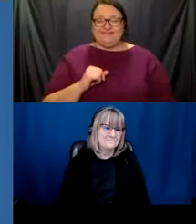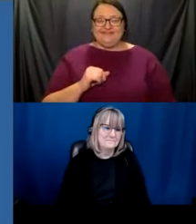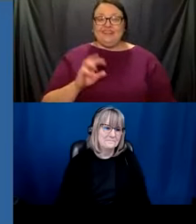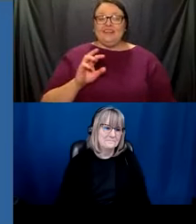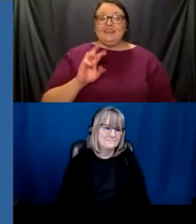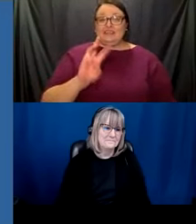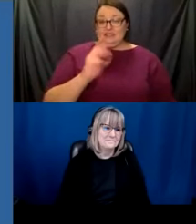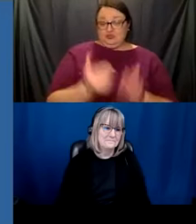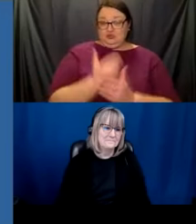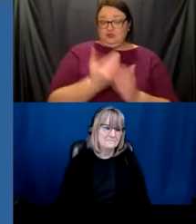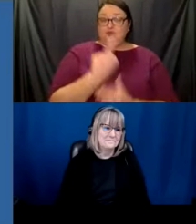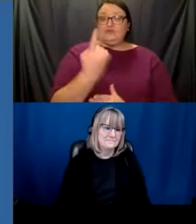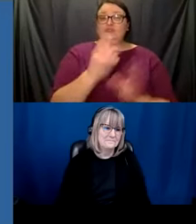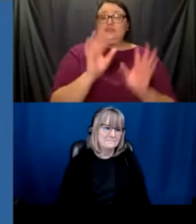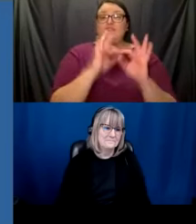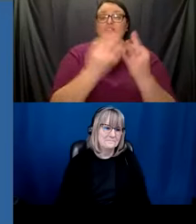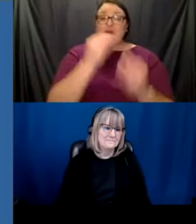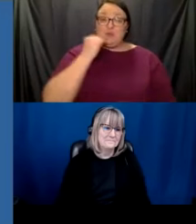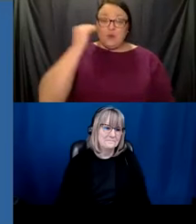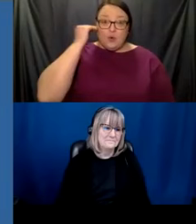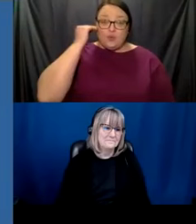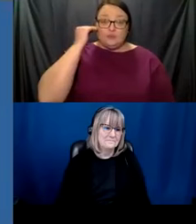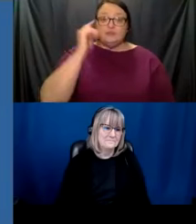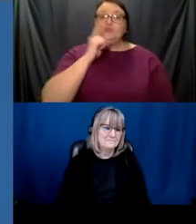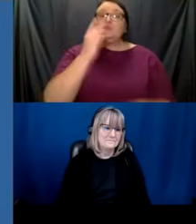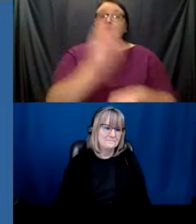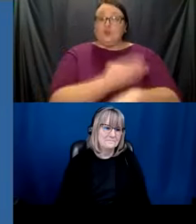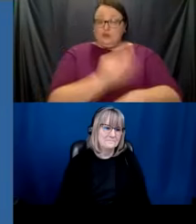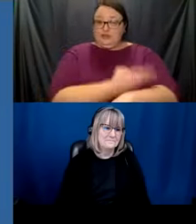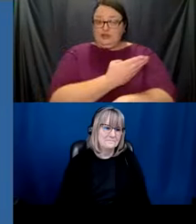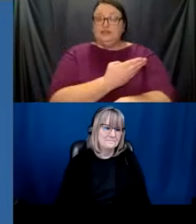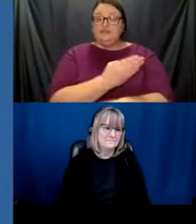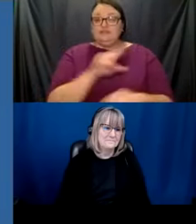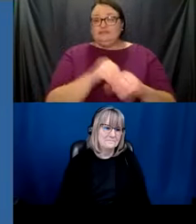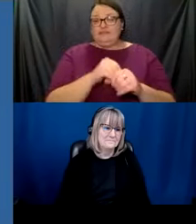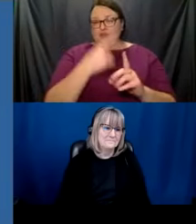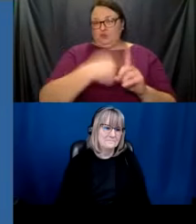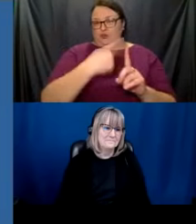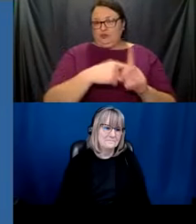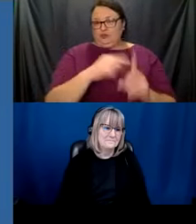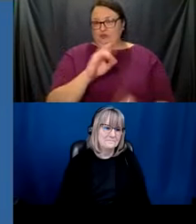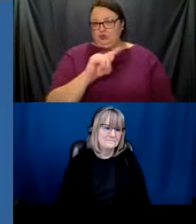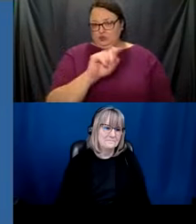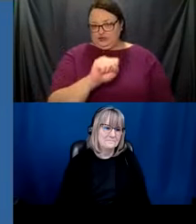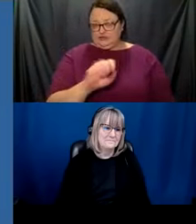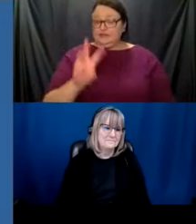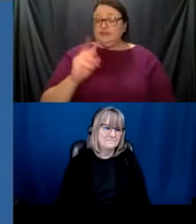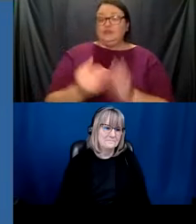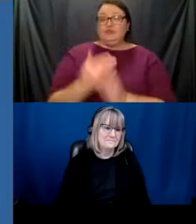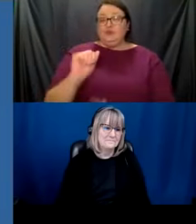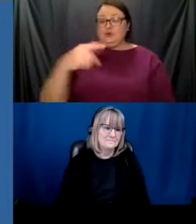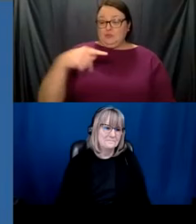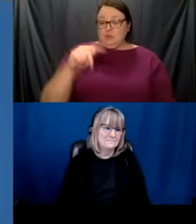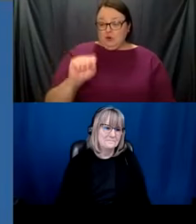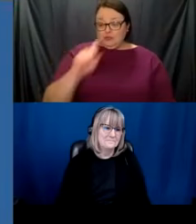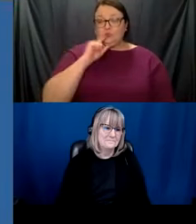new single-family homes were rehabilitated in rental units. 6 new apartments were